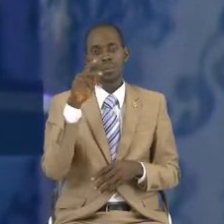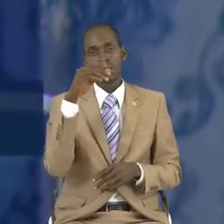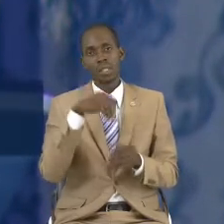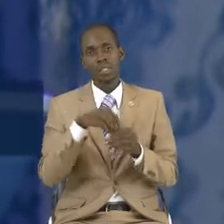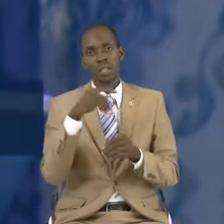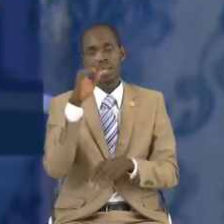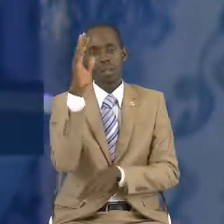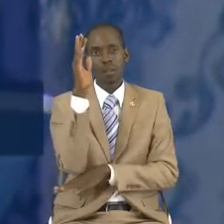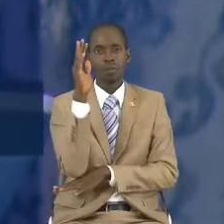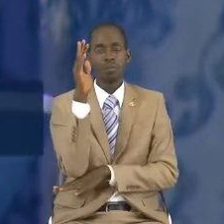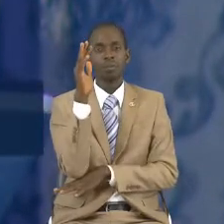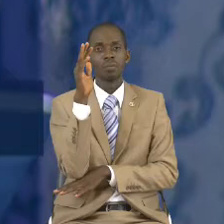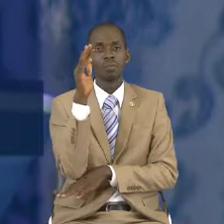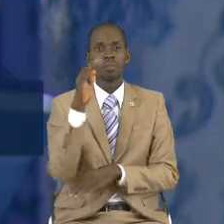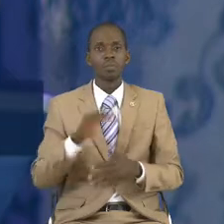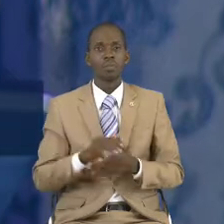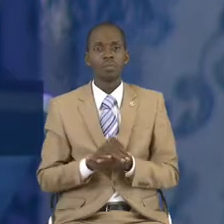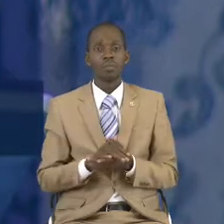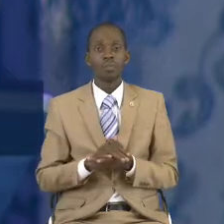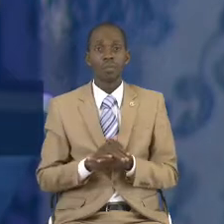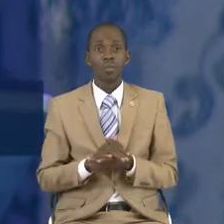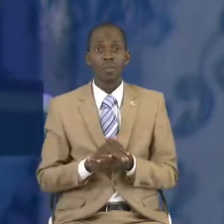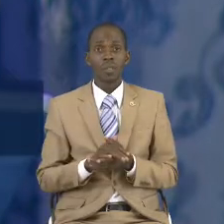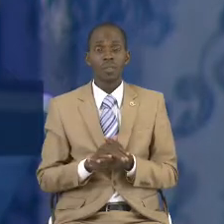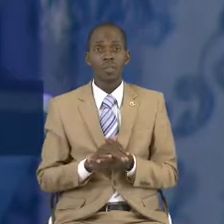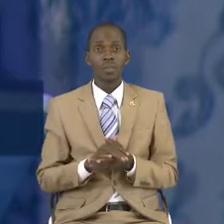we're still waiting if you have finished